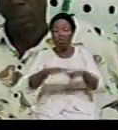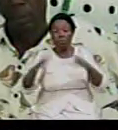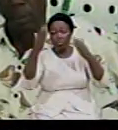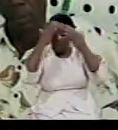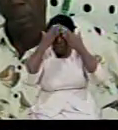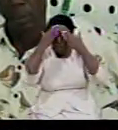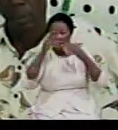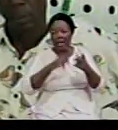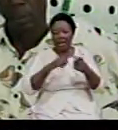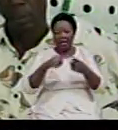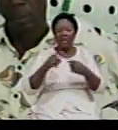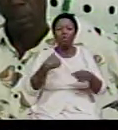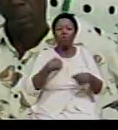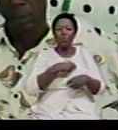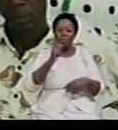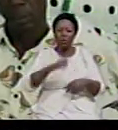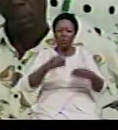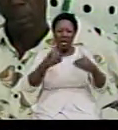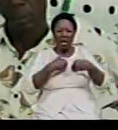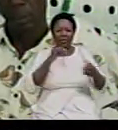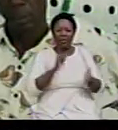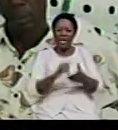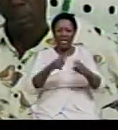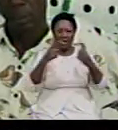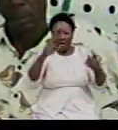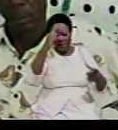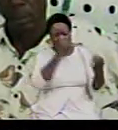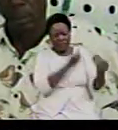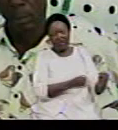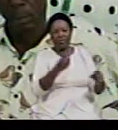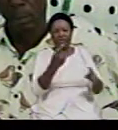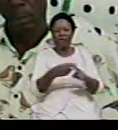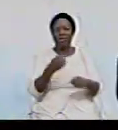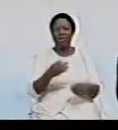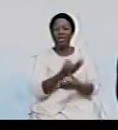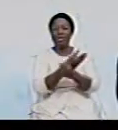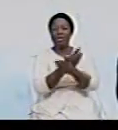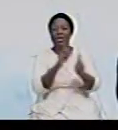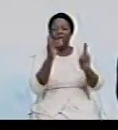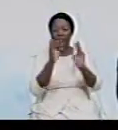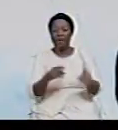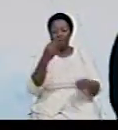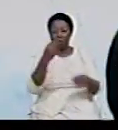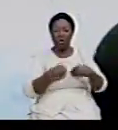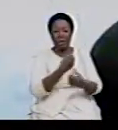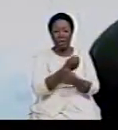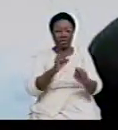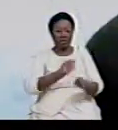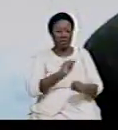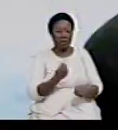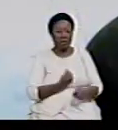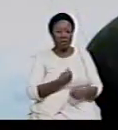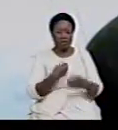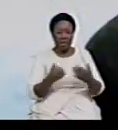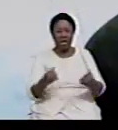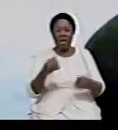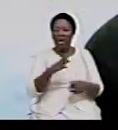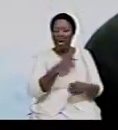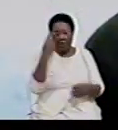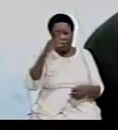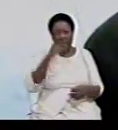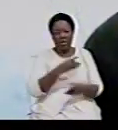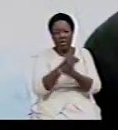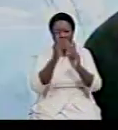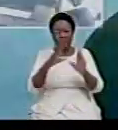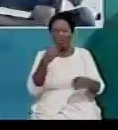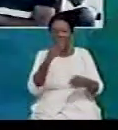we must have surpassing faith for the deliverer who has saved us already. For the deliverer, he is not a stranger to